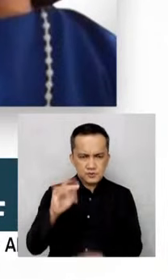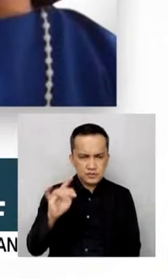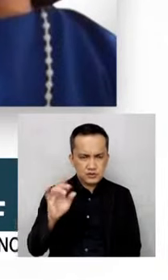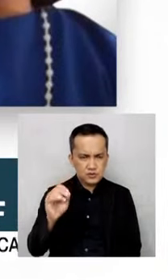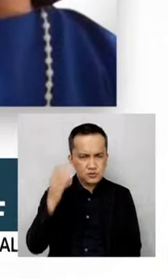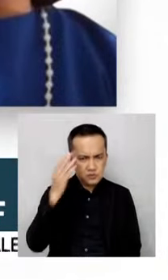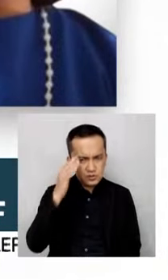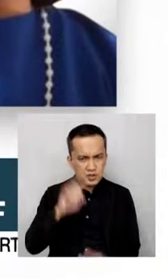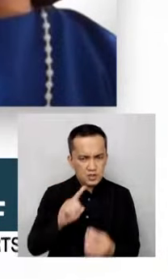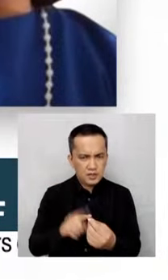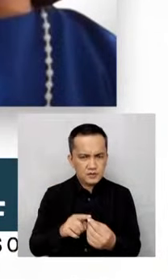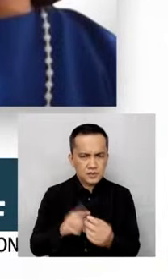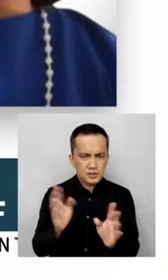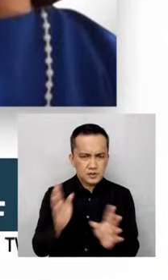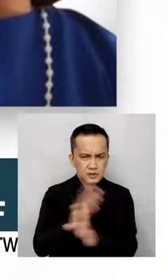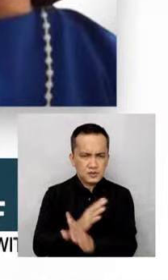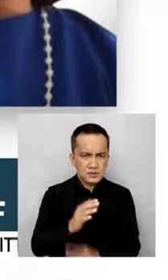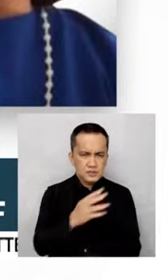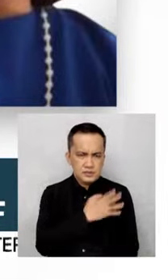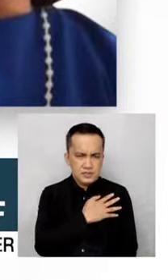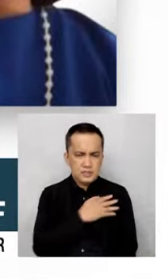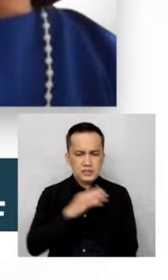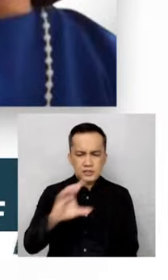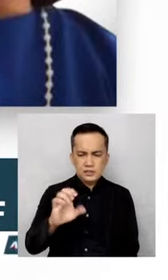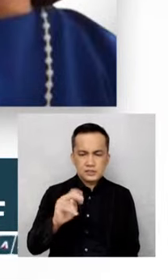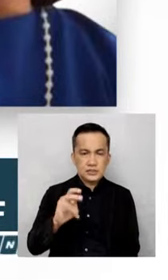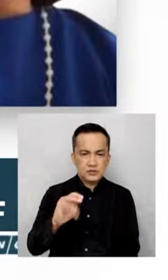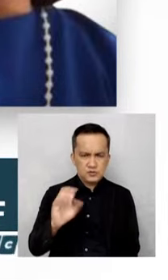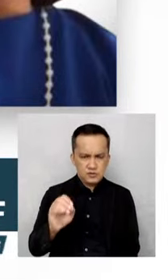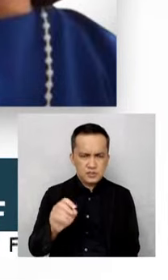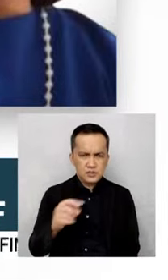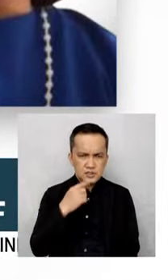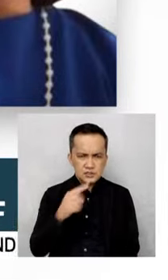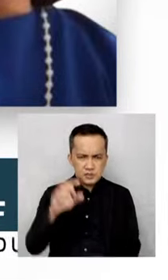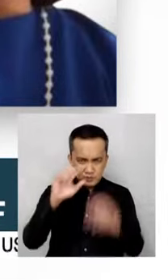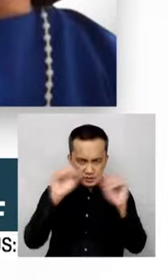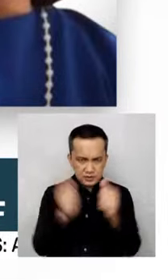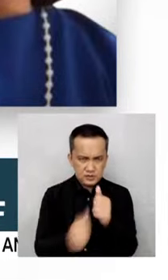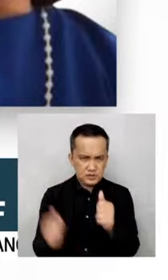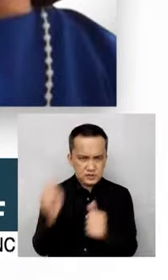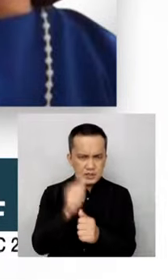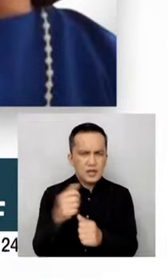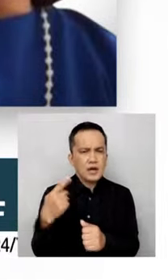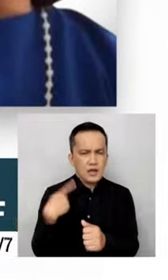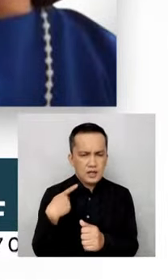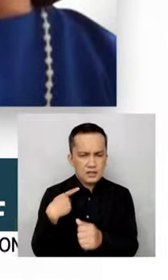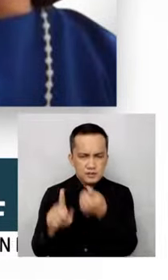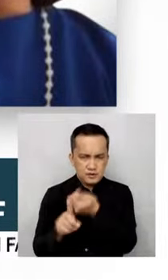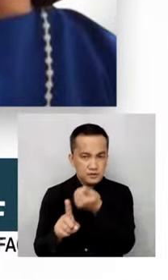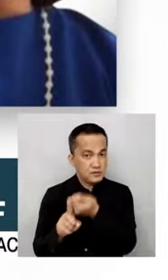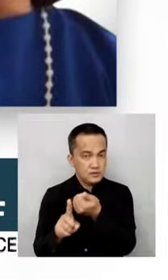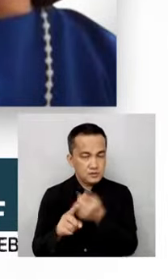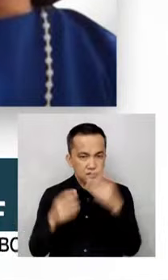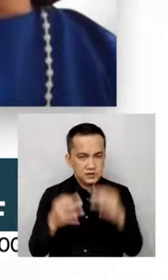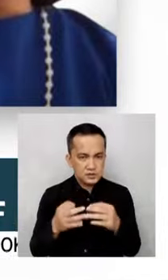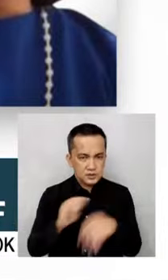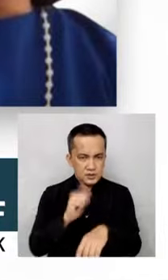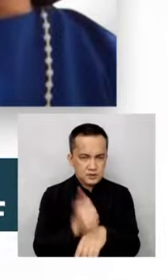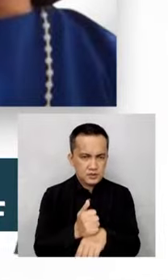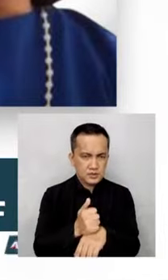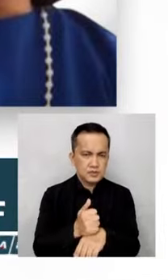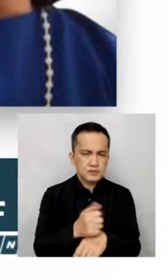the reappointment of General Andres Centino. It adds a precedent as the commander-in-chief has the sole prerogative to appoint his military